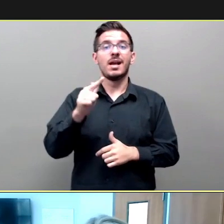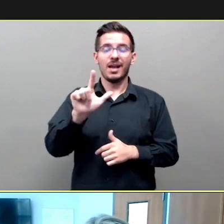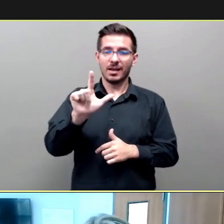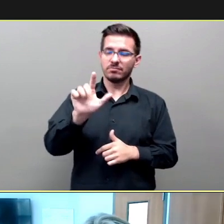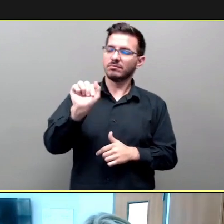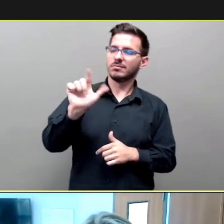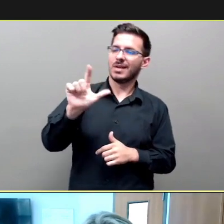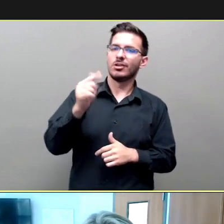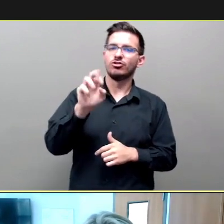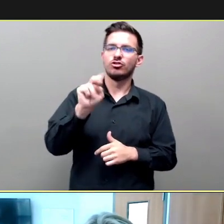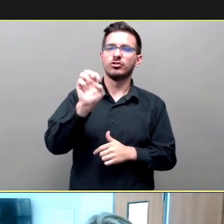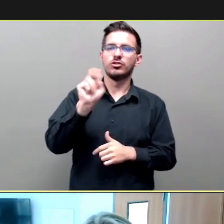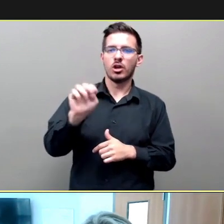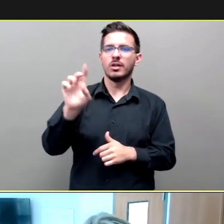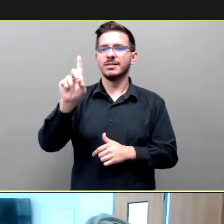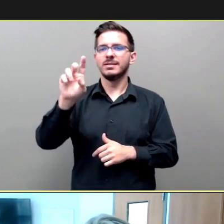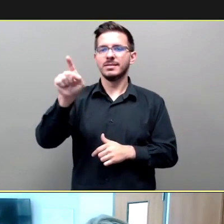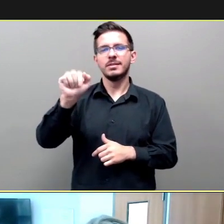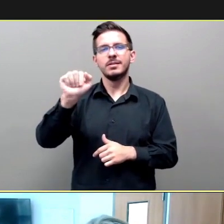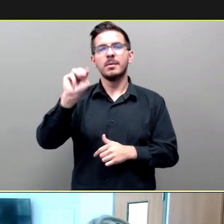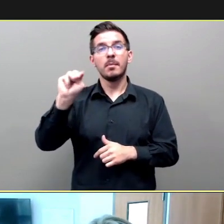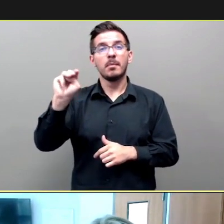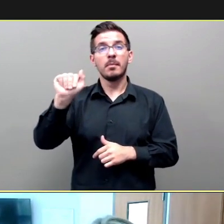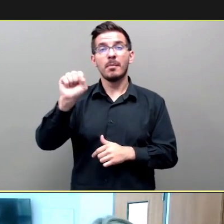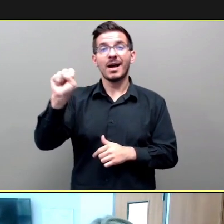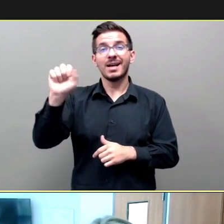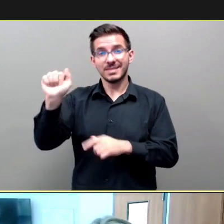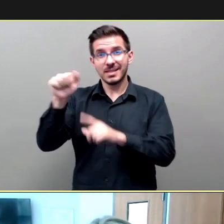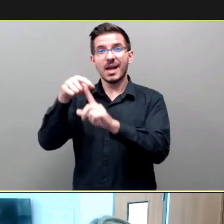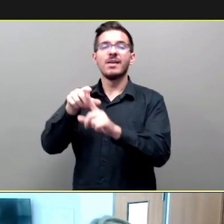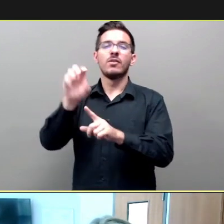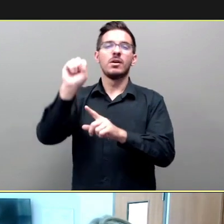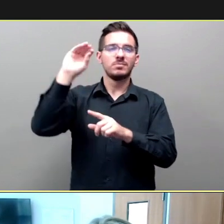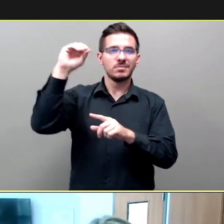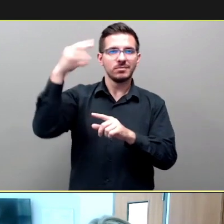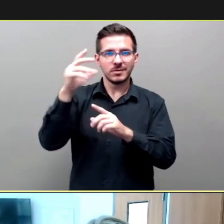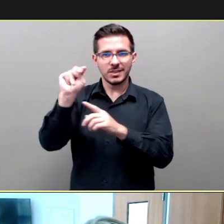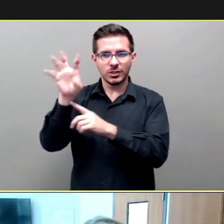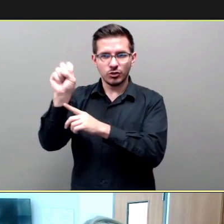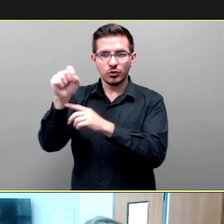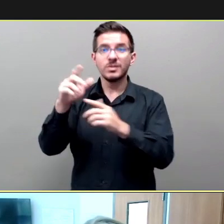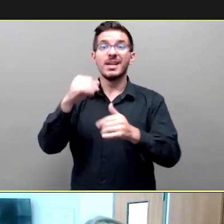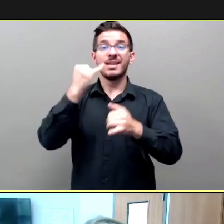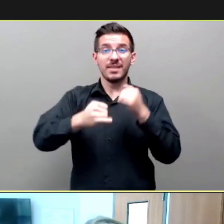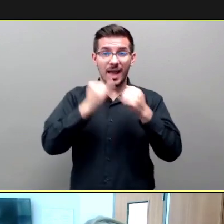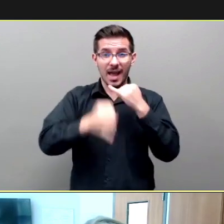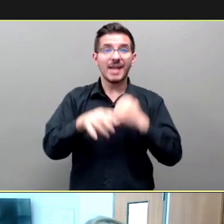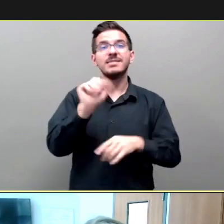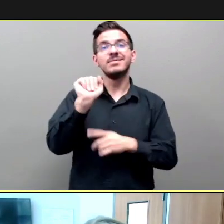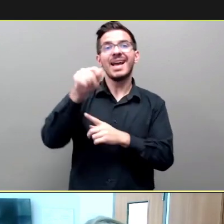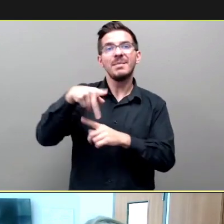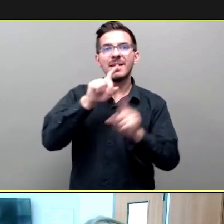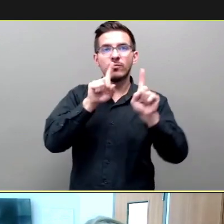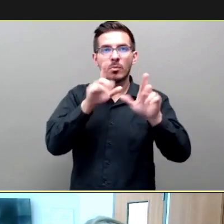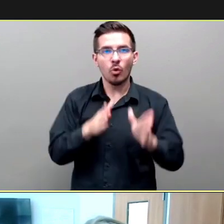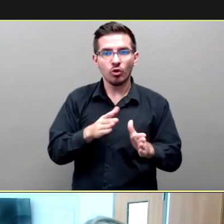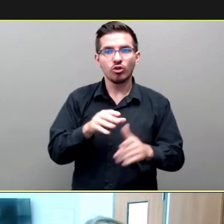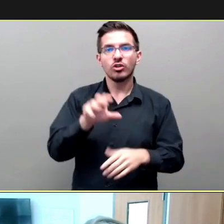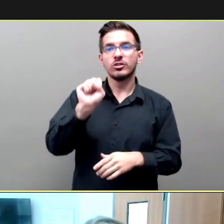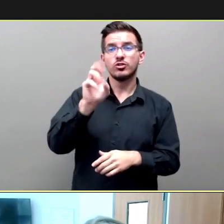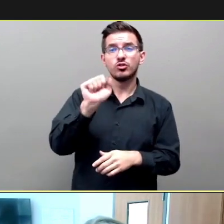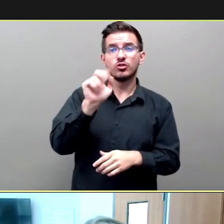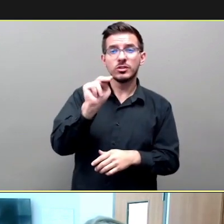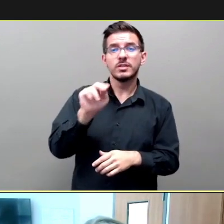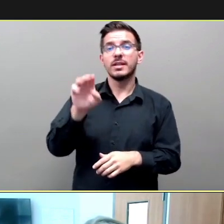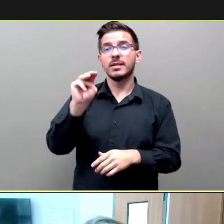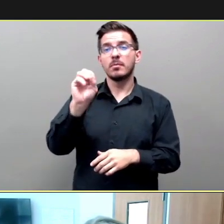Cruces Sun News. And finally, we'll close with an AP reporter. I don't know if it's Susan Montoya or